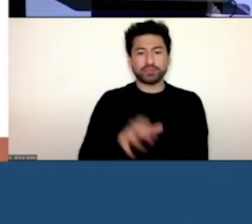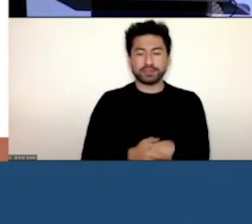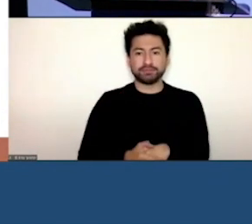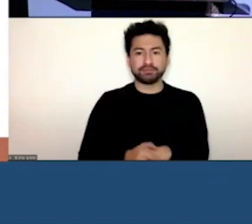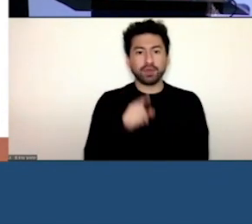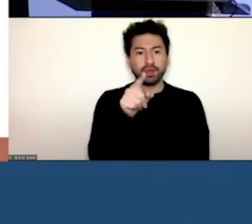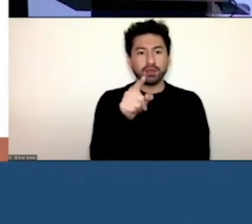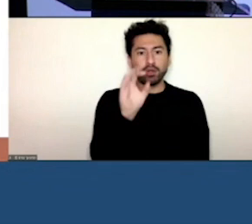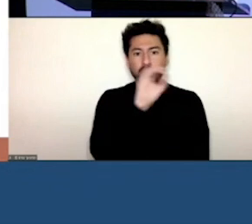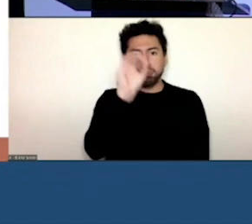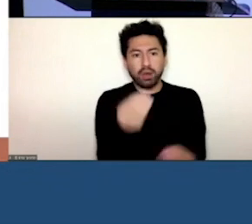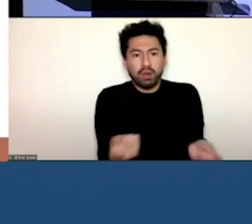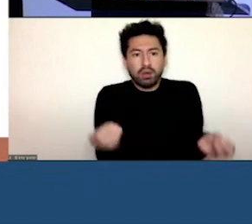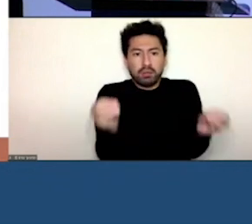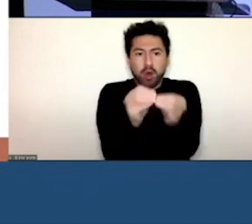region.